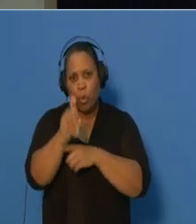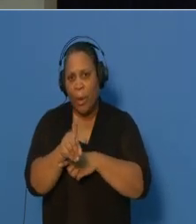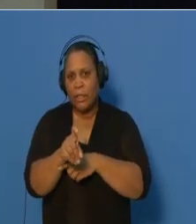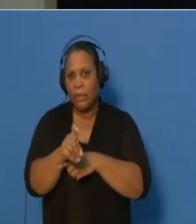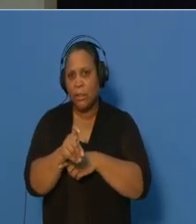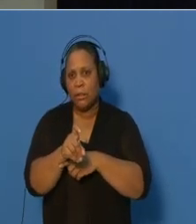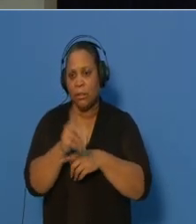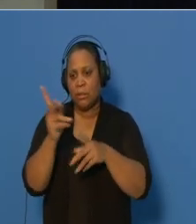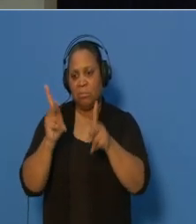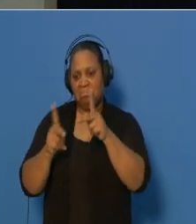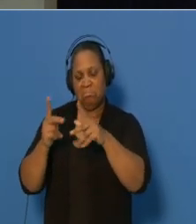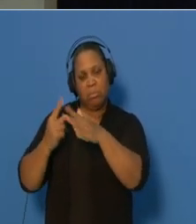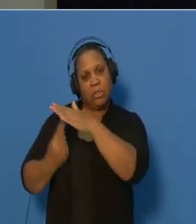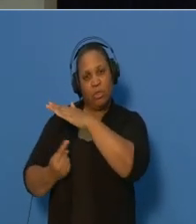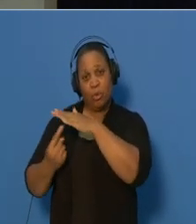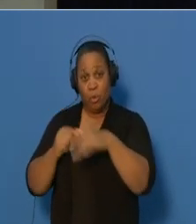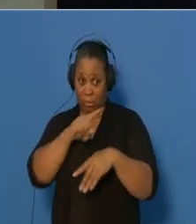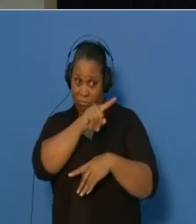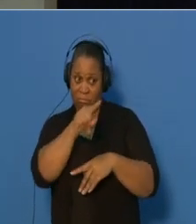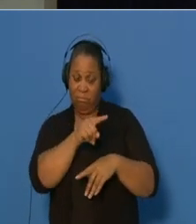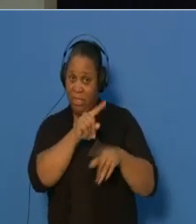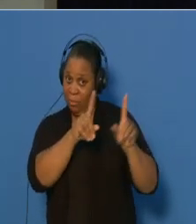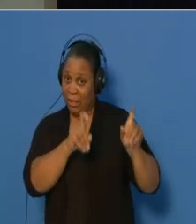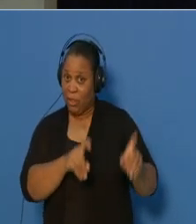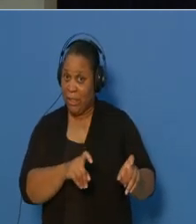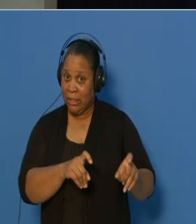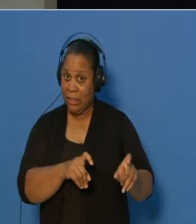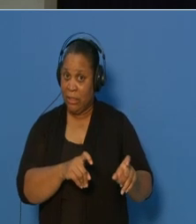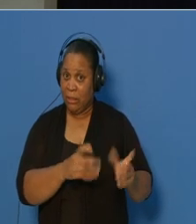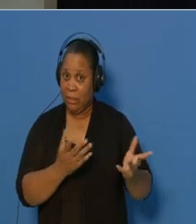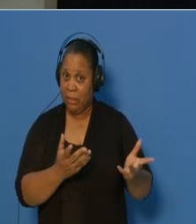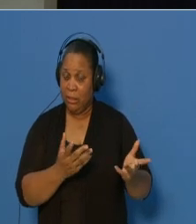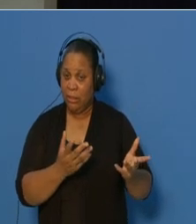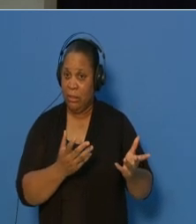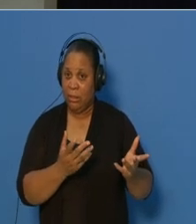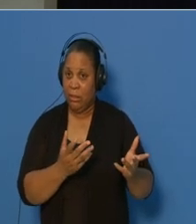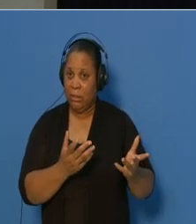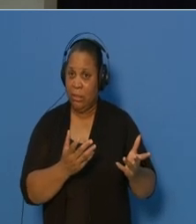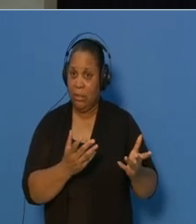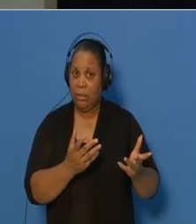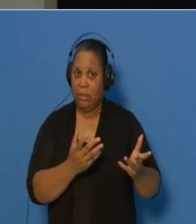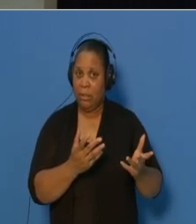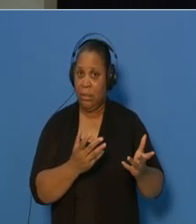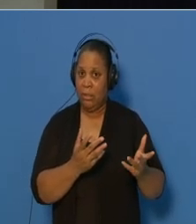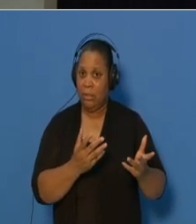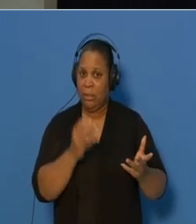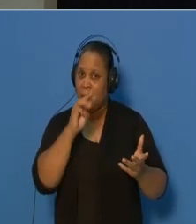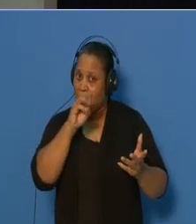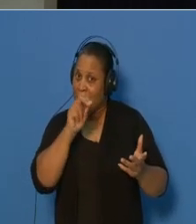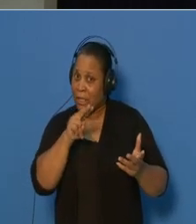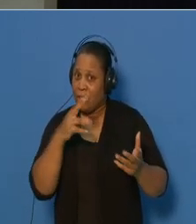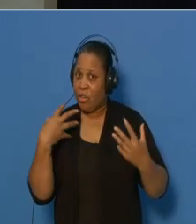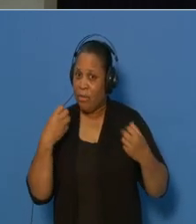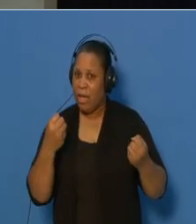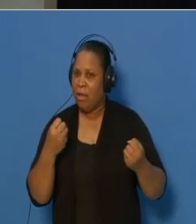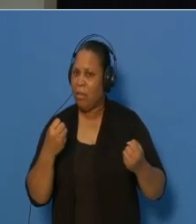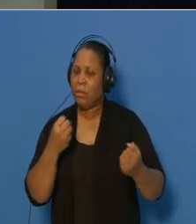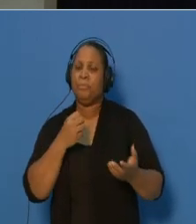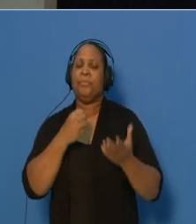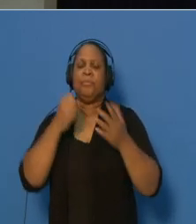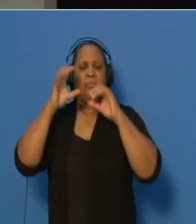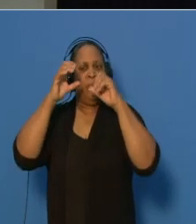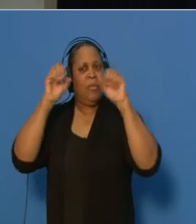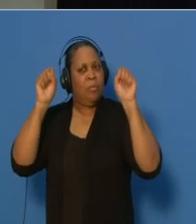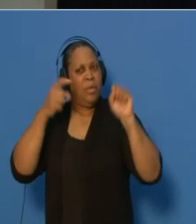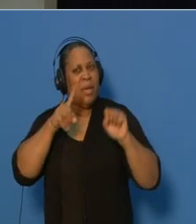are in quarantine, are they being tested? Minister Powell? Sorry, are those persons in quarantine